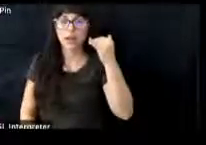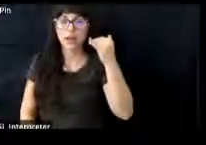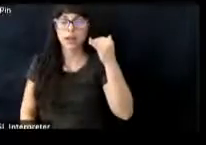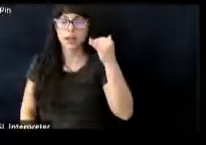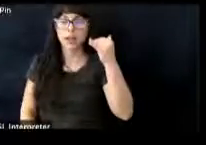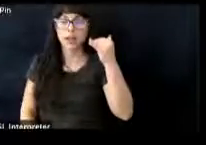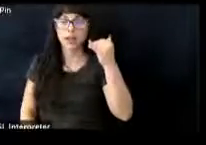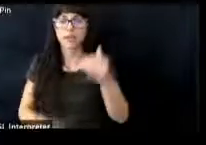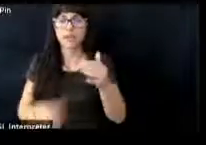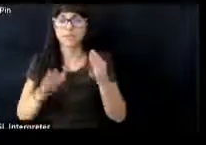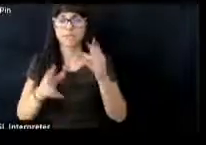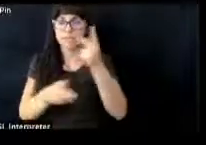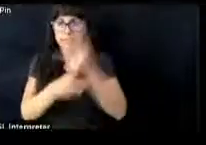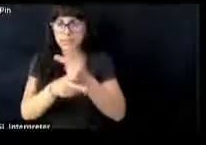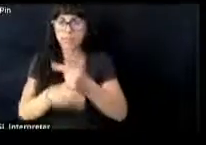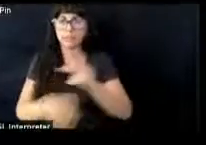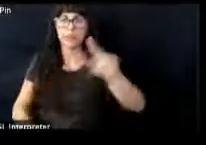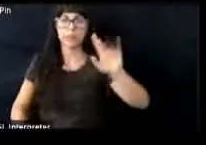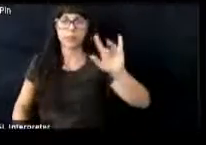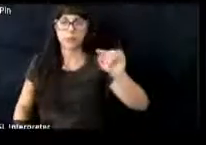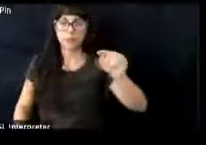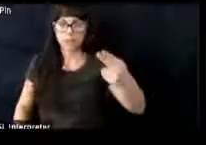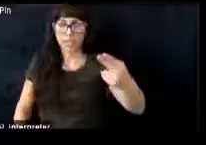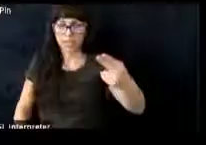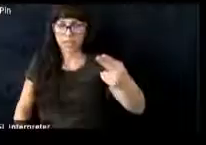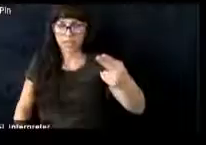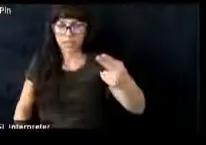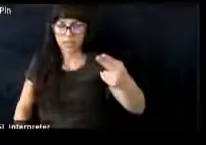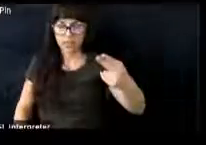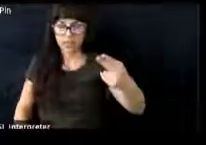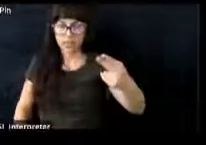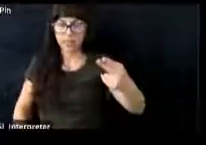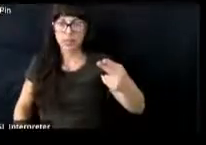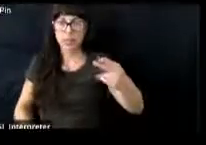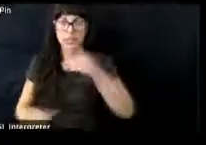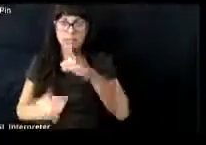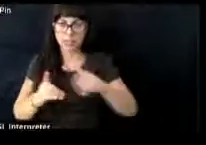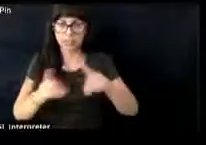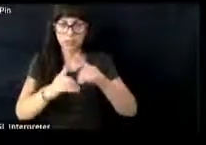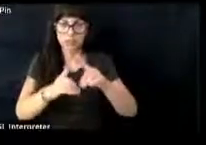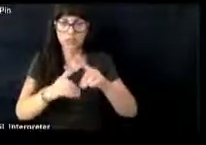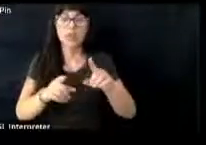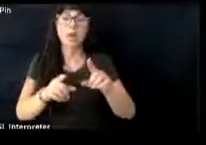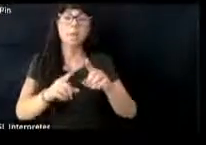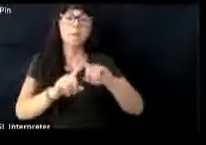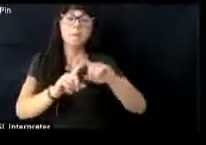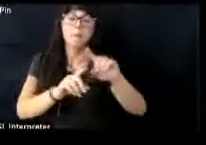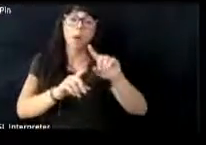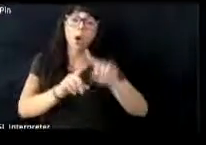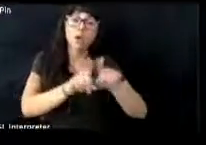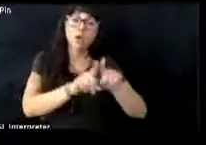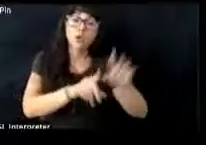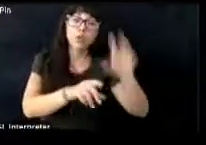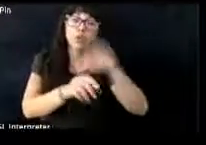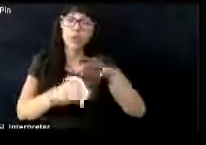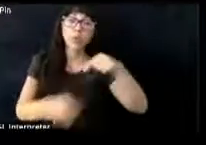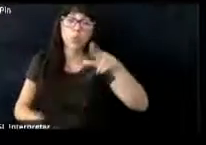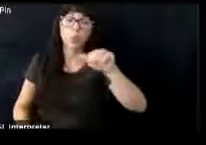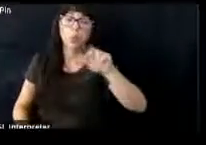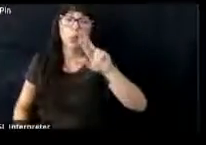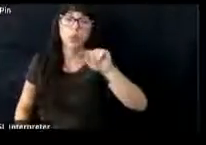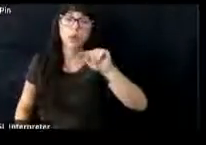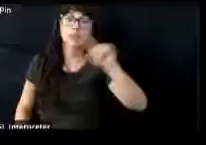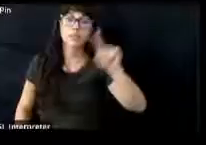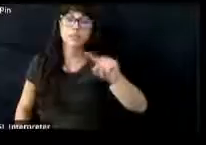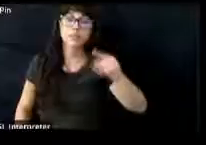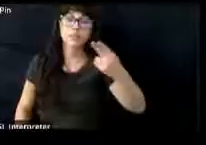the 25th sort of as it is, but to add Courts Hill, because